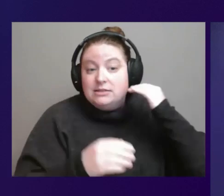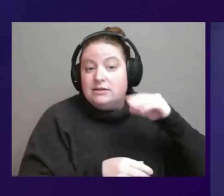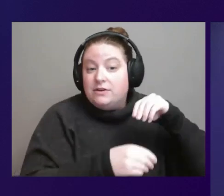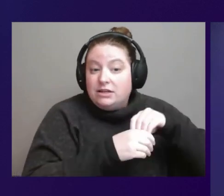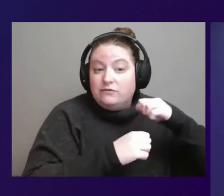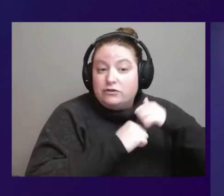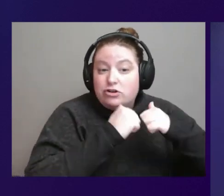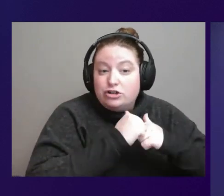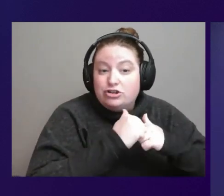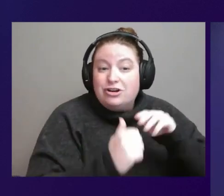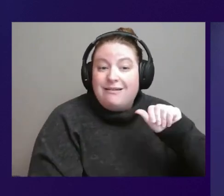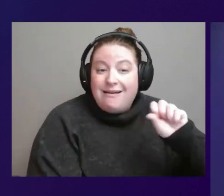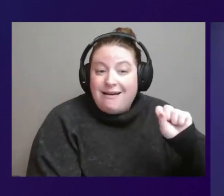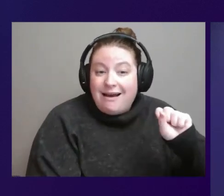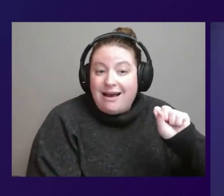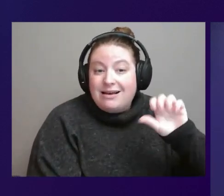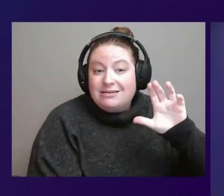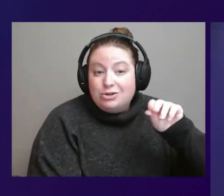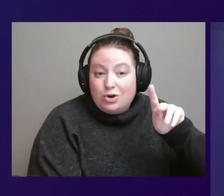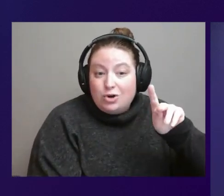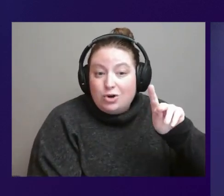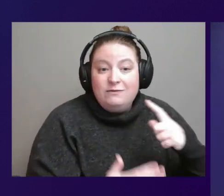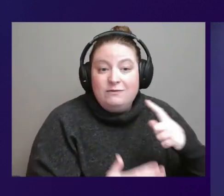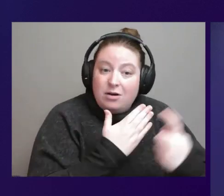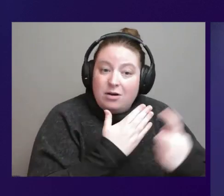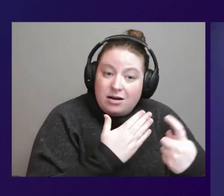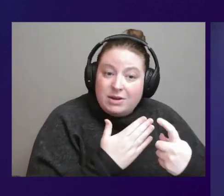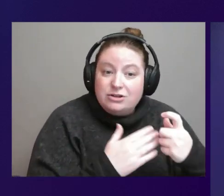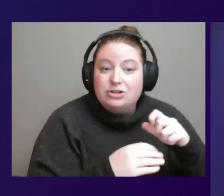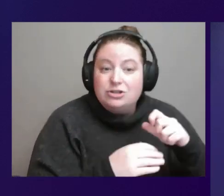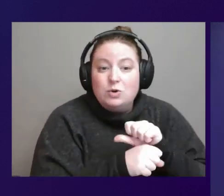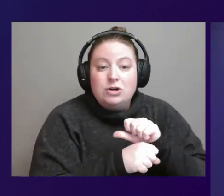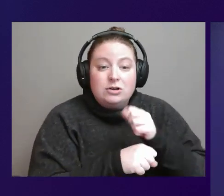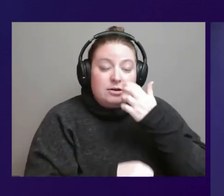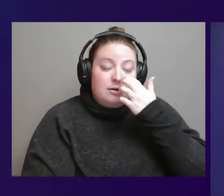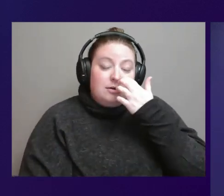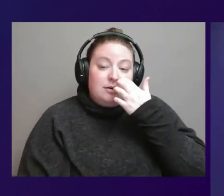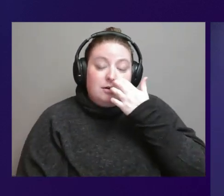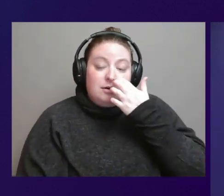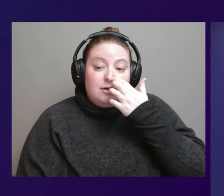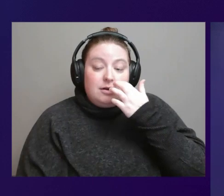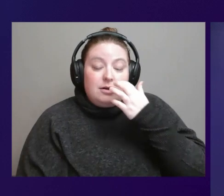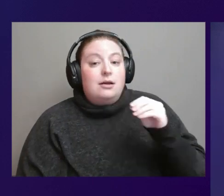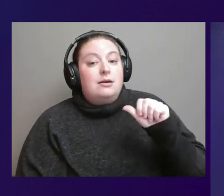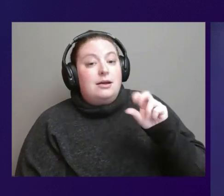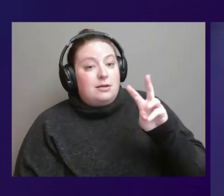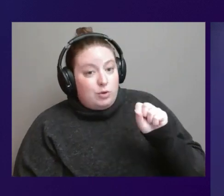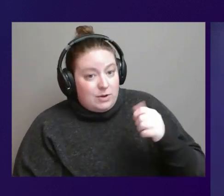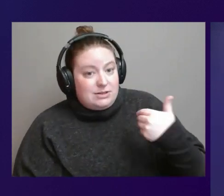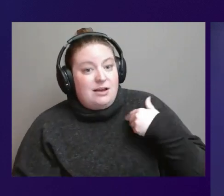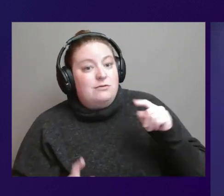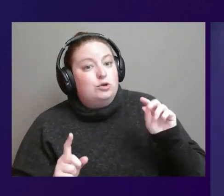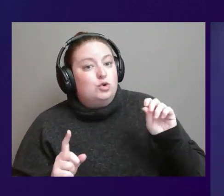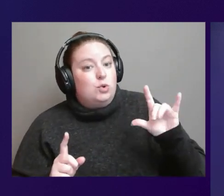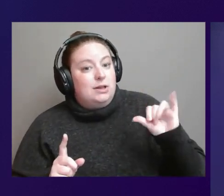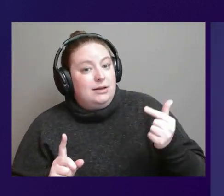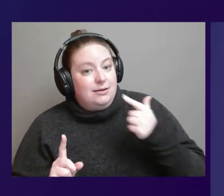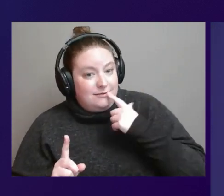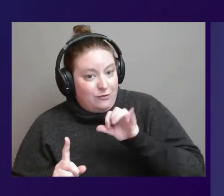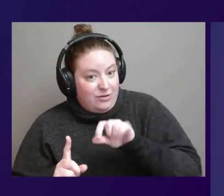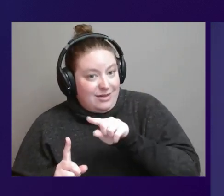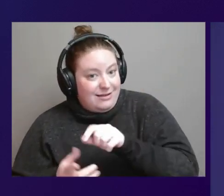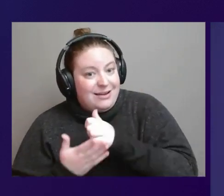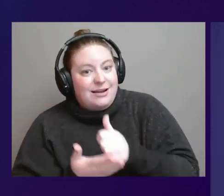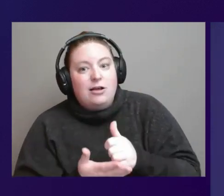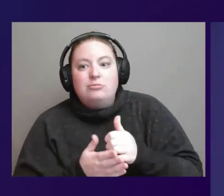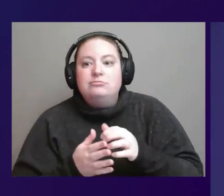code, to be able to do some of their automation work. And like you said, on the AWS side, there's definitely a set of tooling on that can then orchestrate.